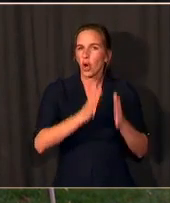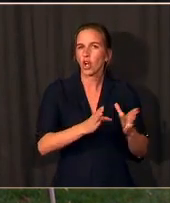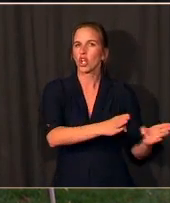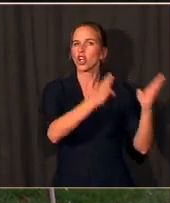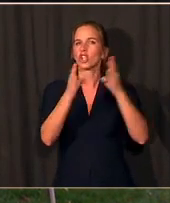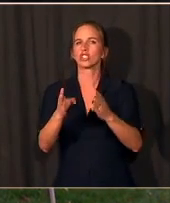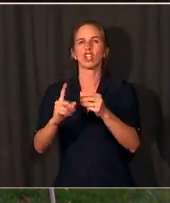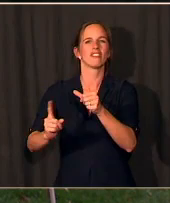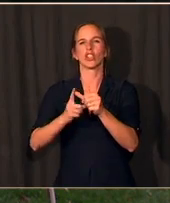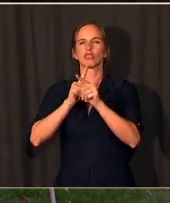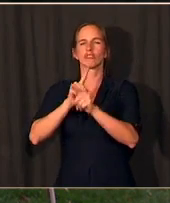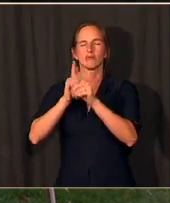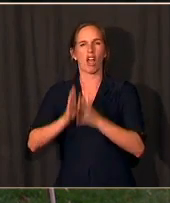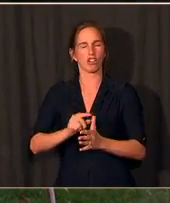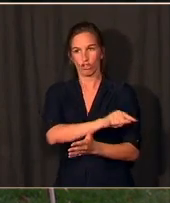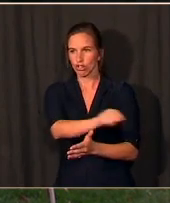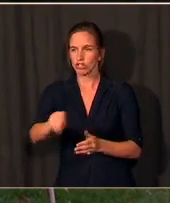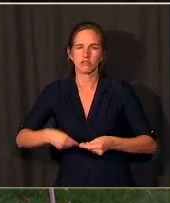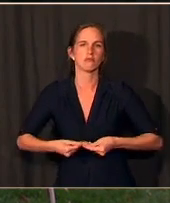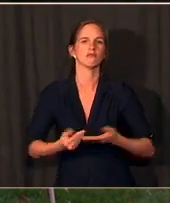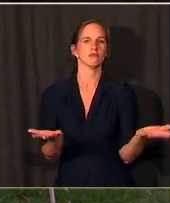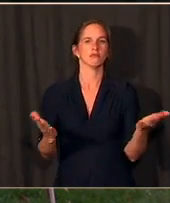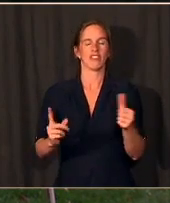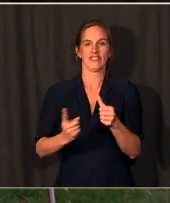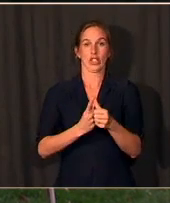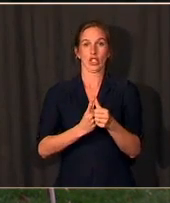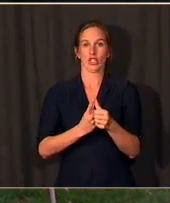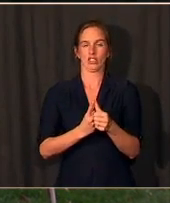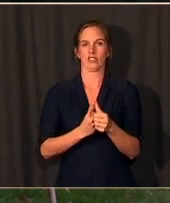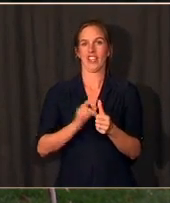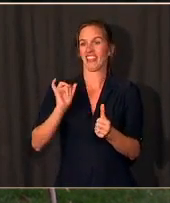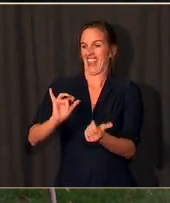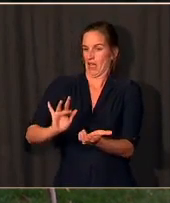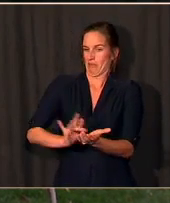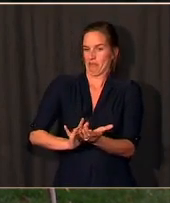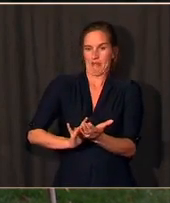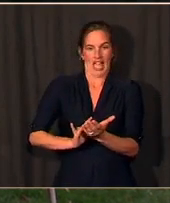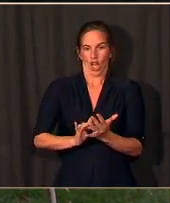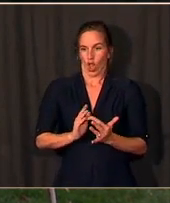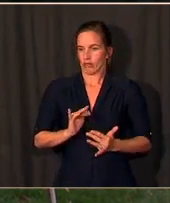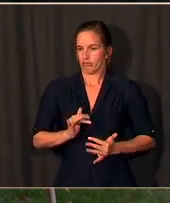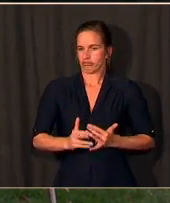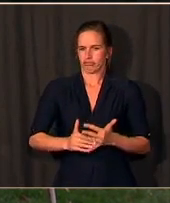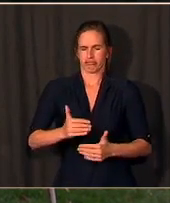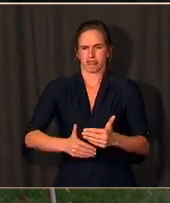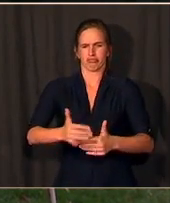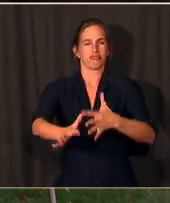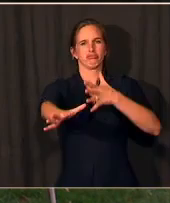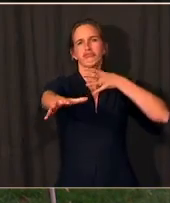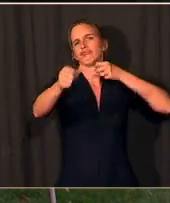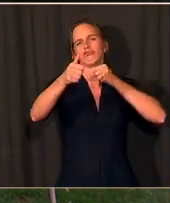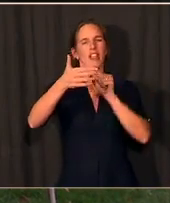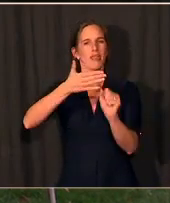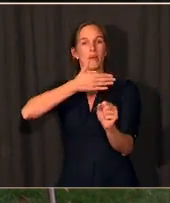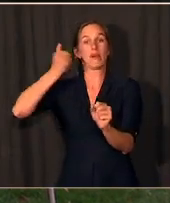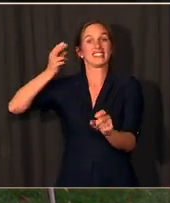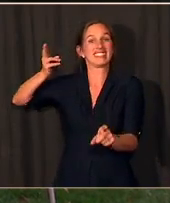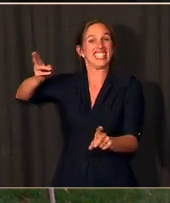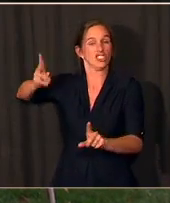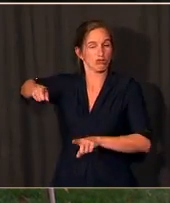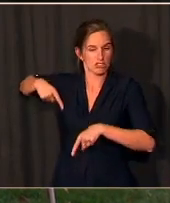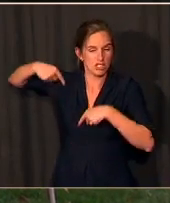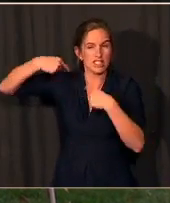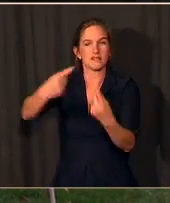of the need. It is an unprecedented medical mobilization, the greatest in the history of our country, and I join you